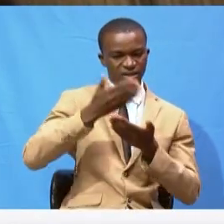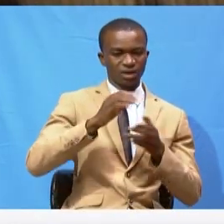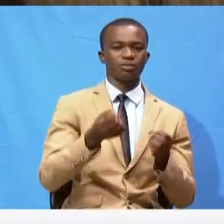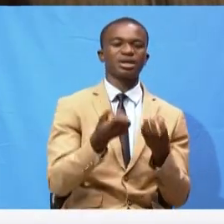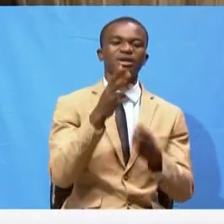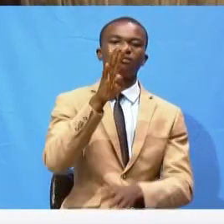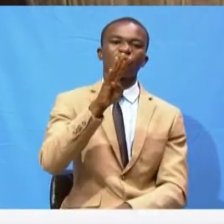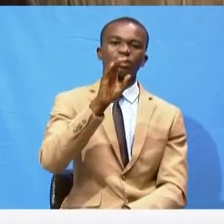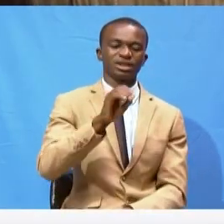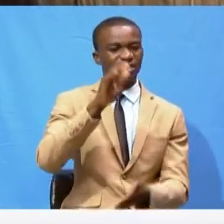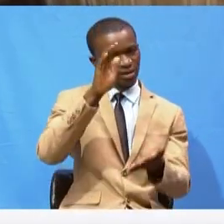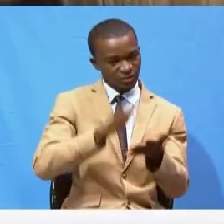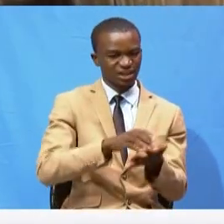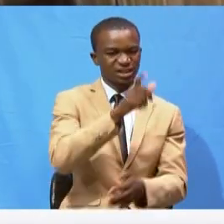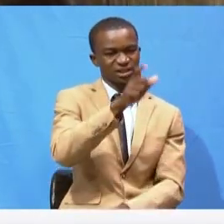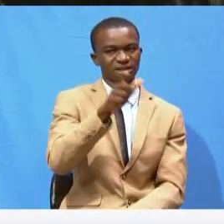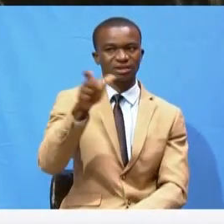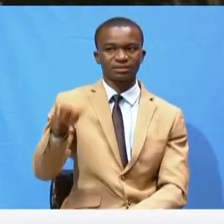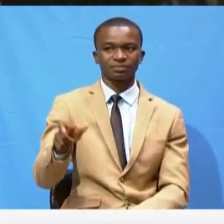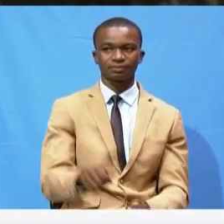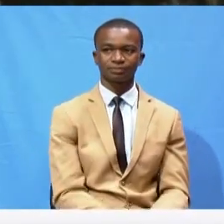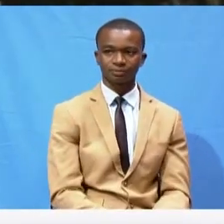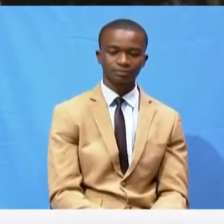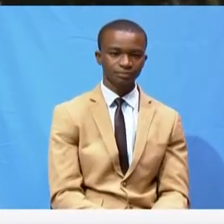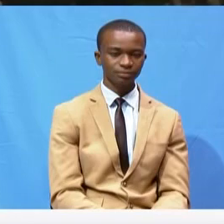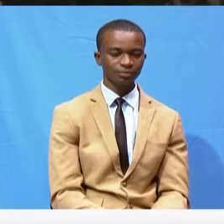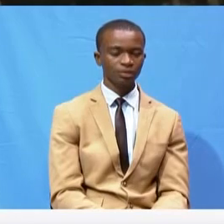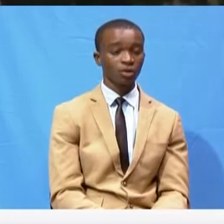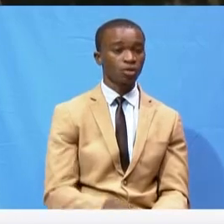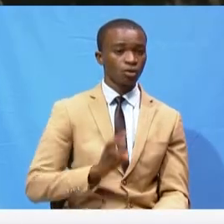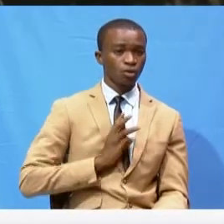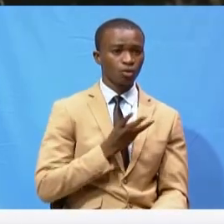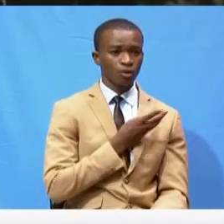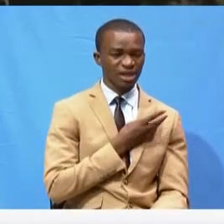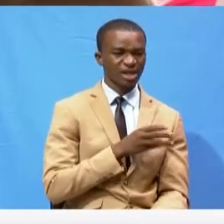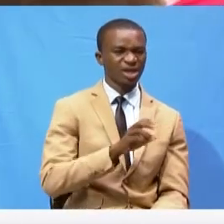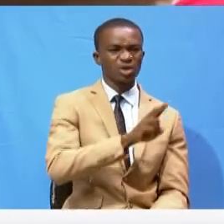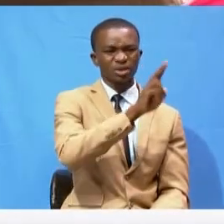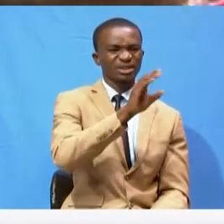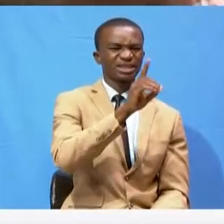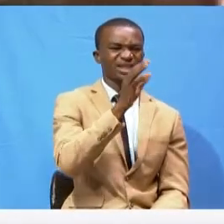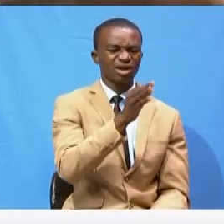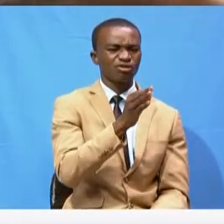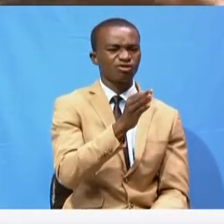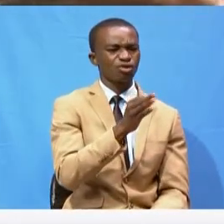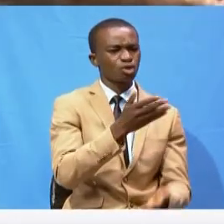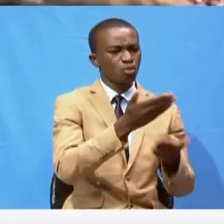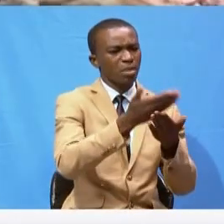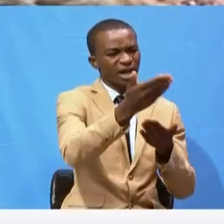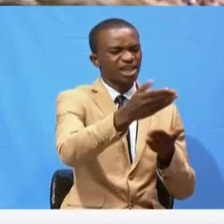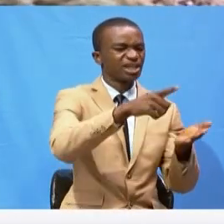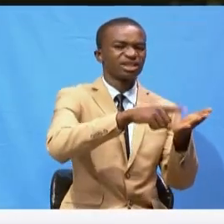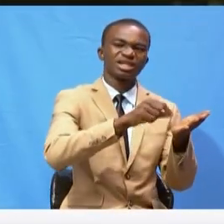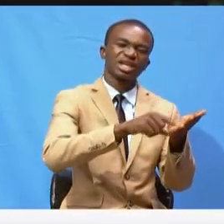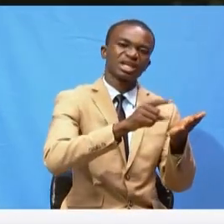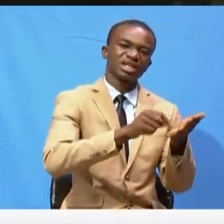for buying broiler chickens, 250 chicks, and then 10,000 for buying improved village chicken